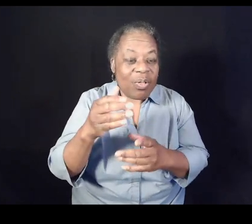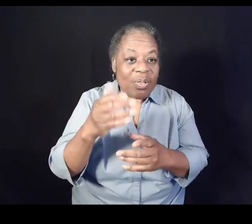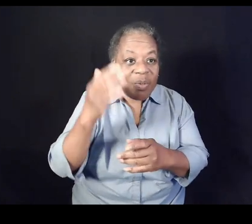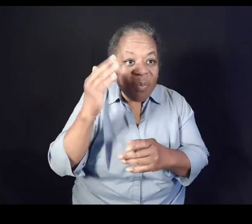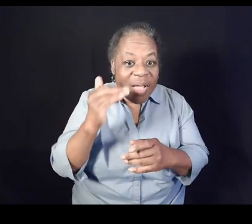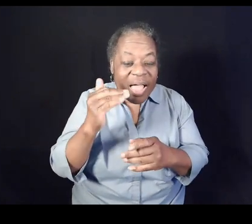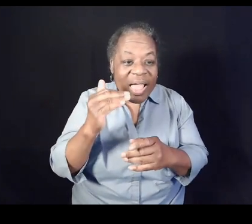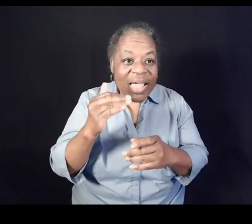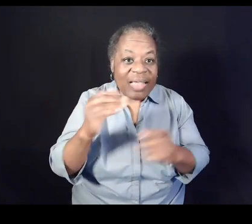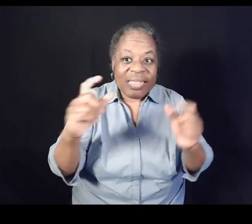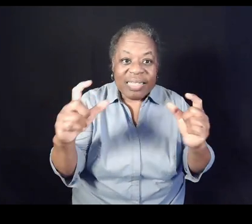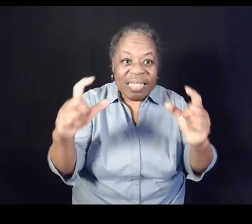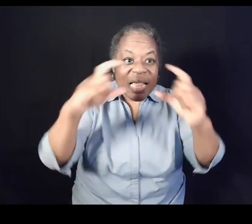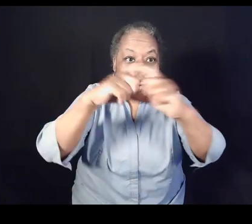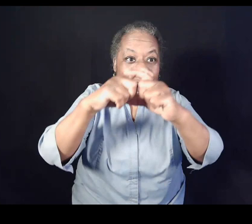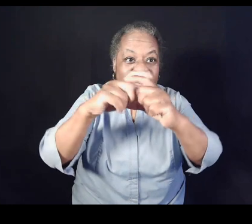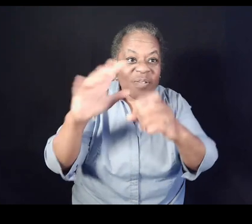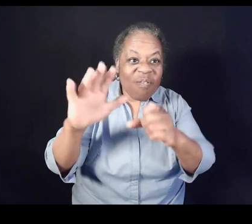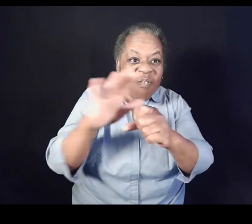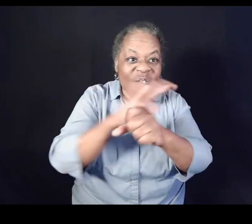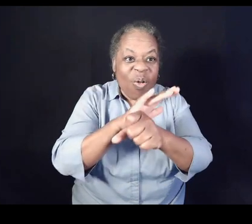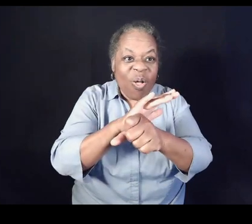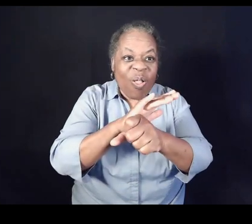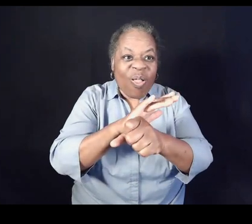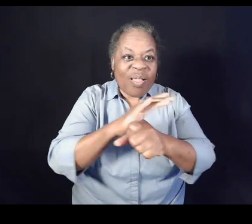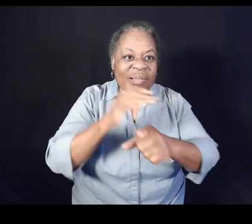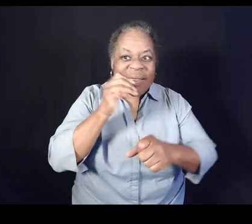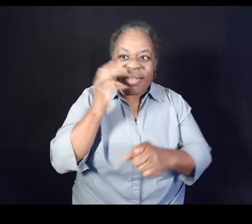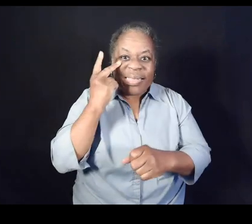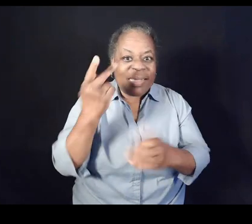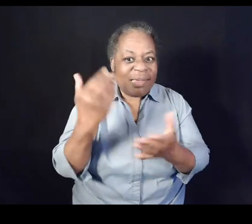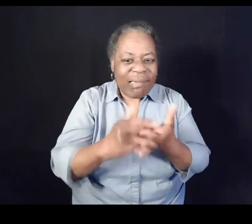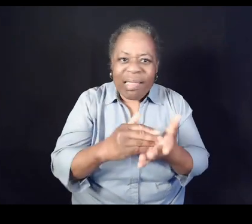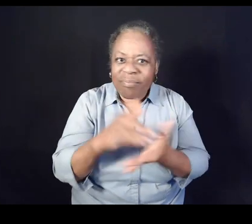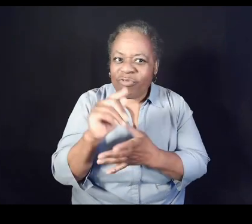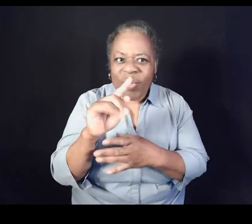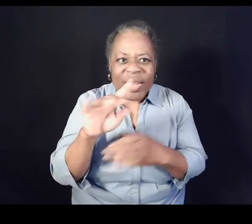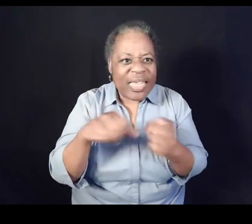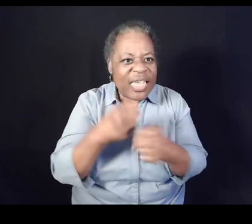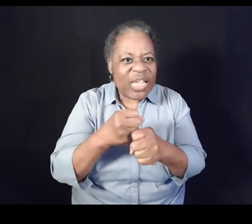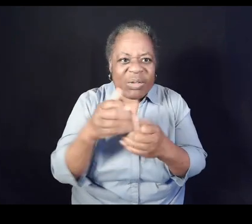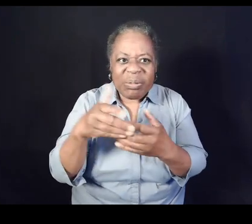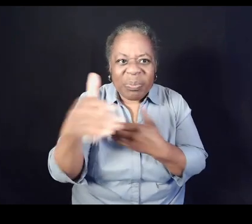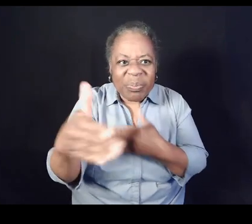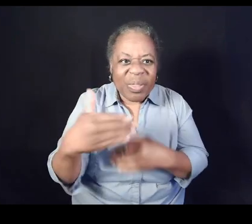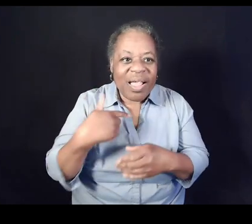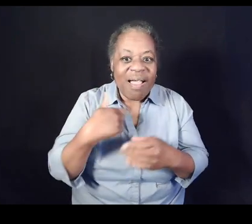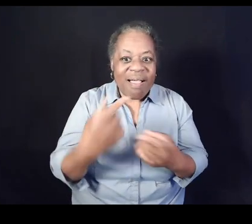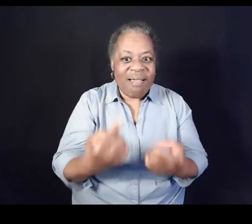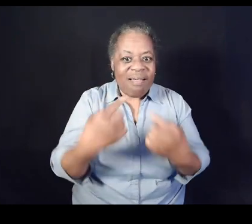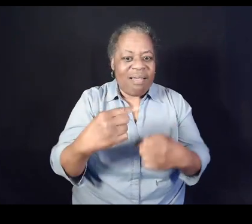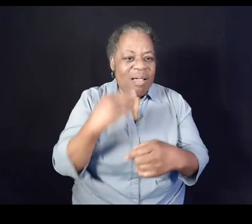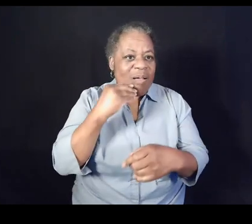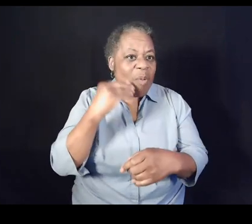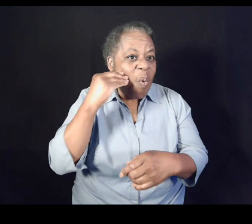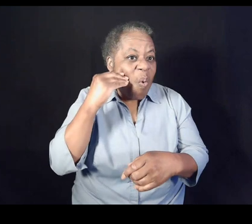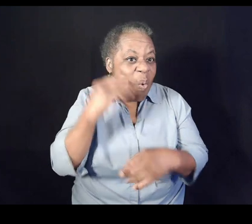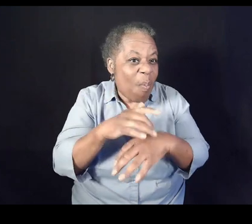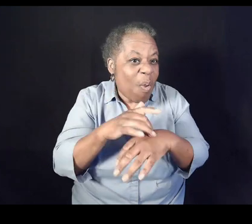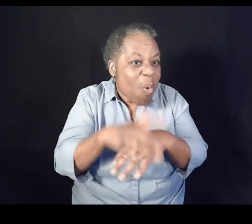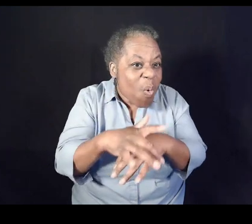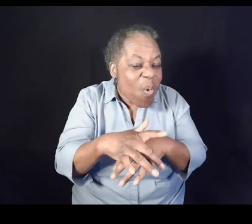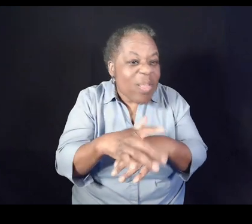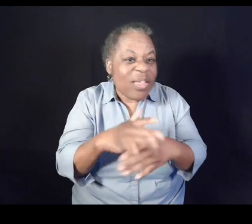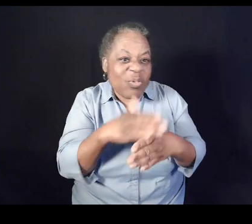It's something that we won't see in the States for another 20 years. So I got home a little early from work to share this special moment with